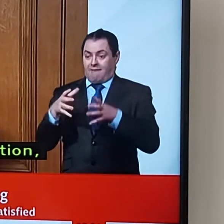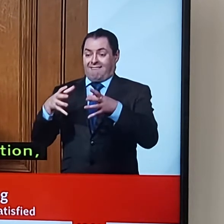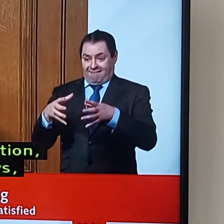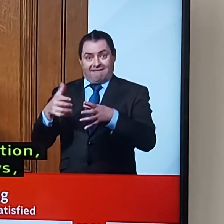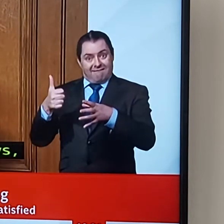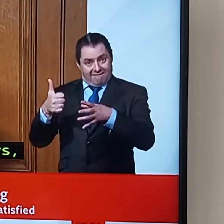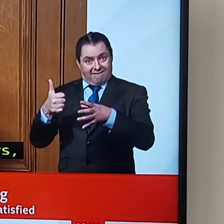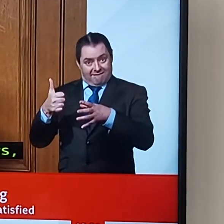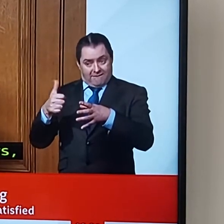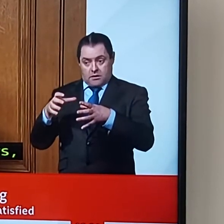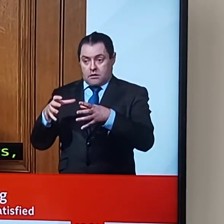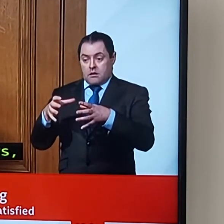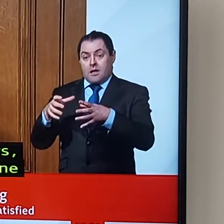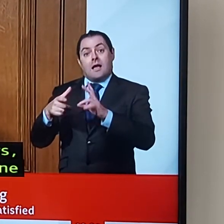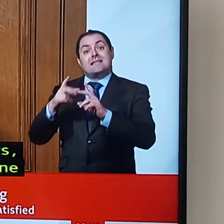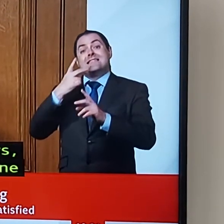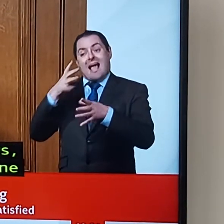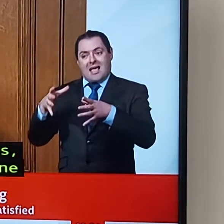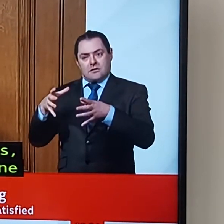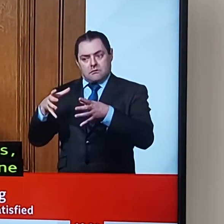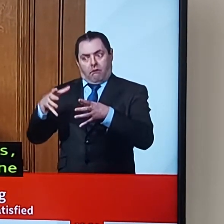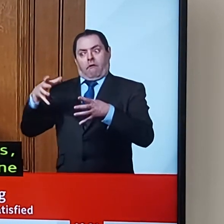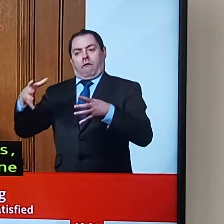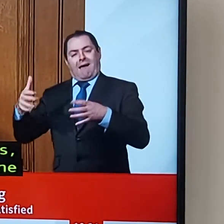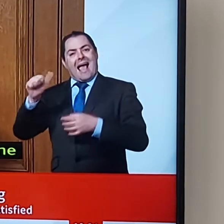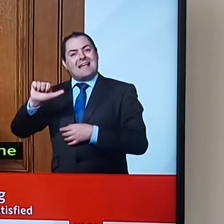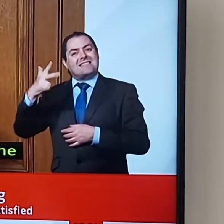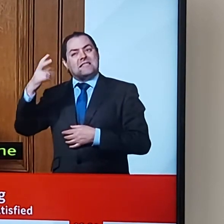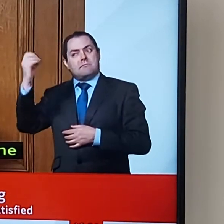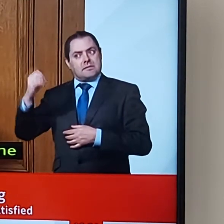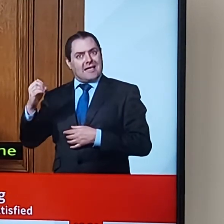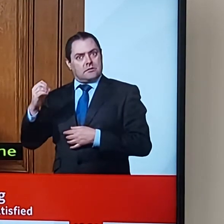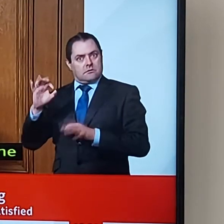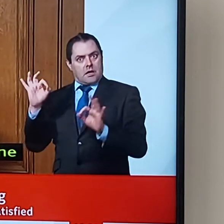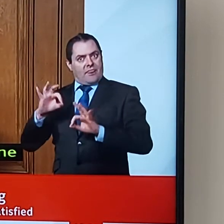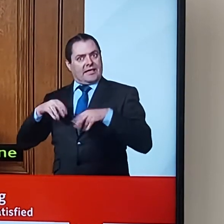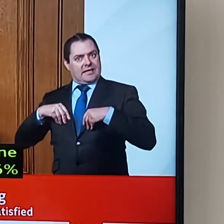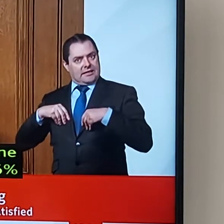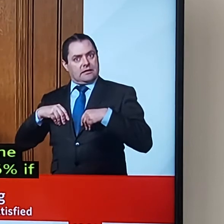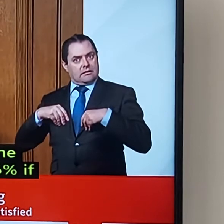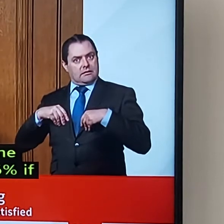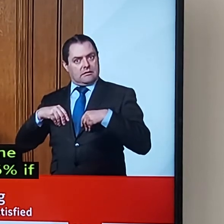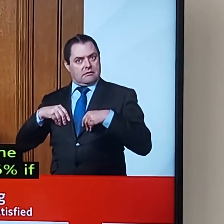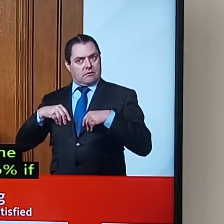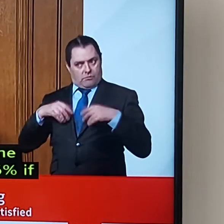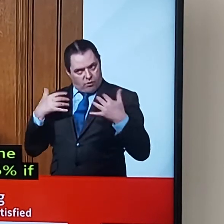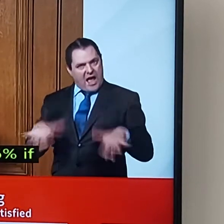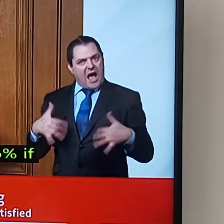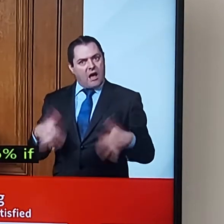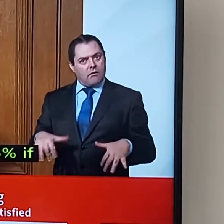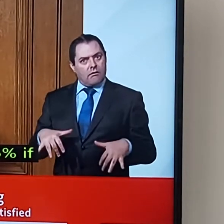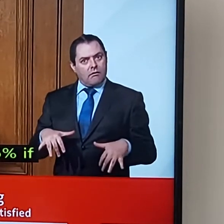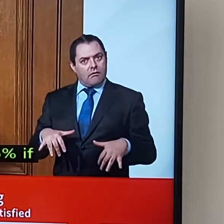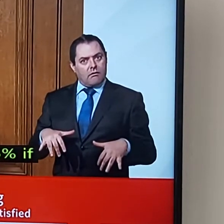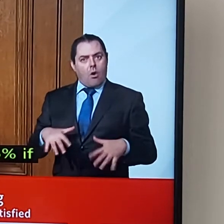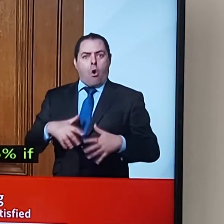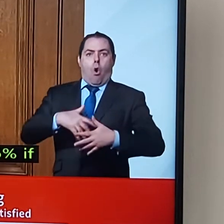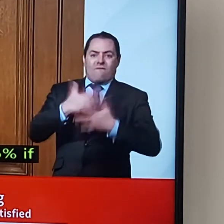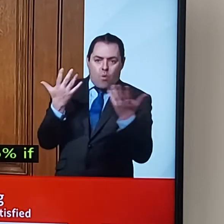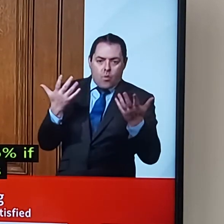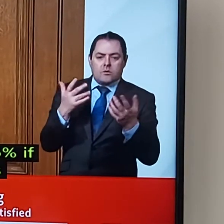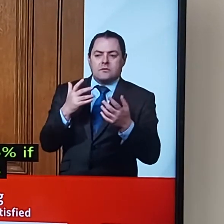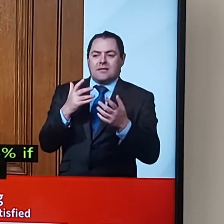86% if they had a second dose. So that's extremely good protection just from mild infection. Now obviously you have to have mild infection to go on to get